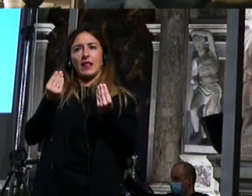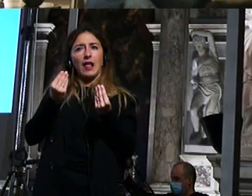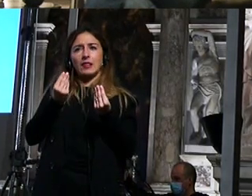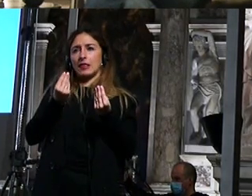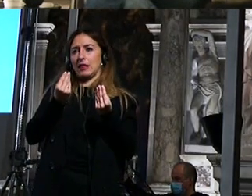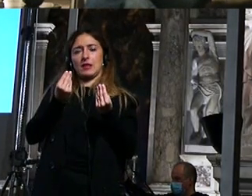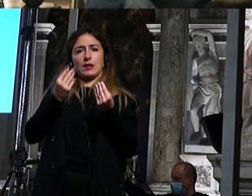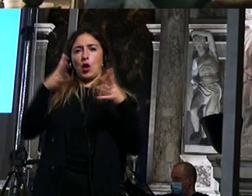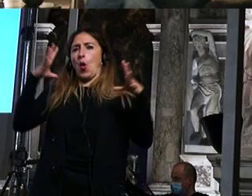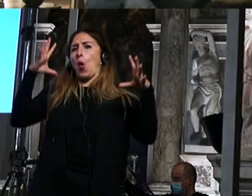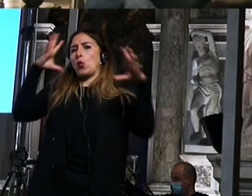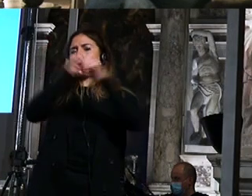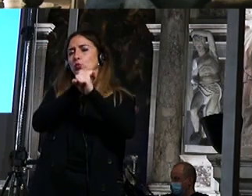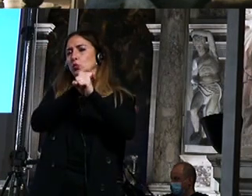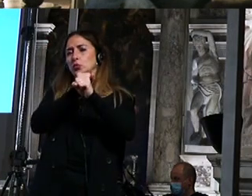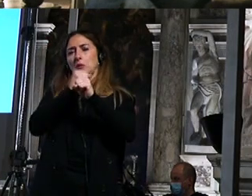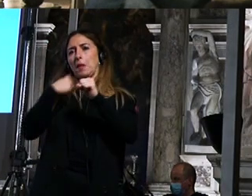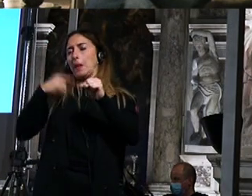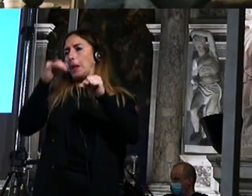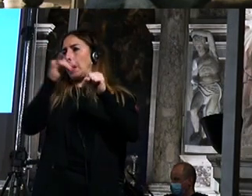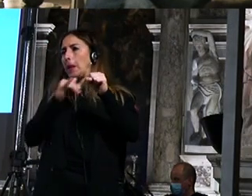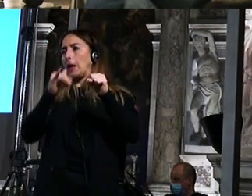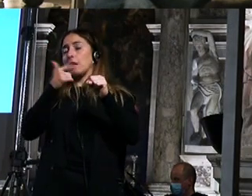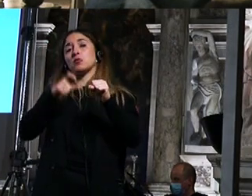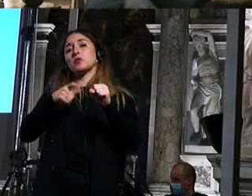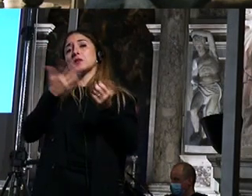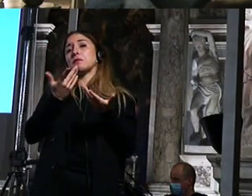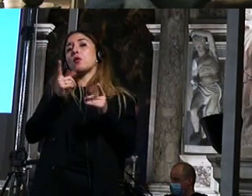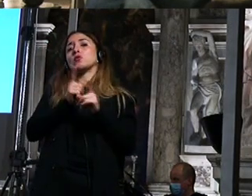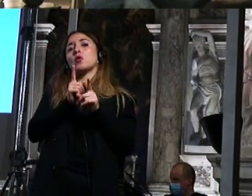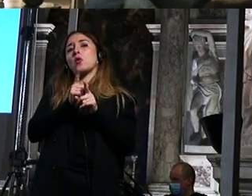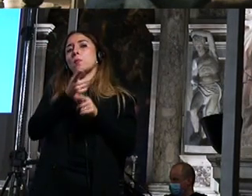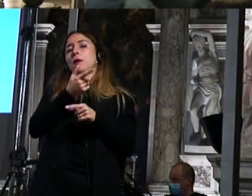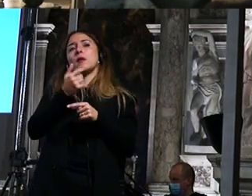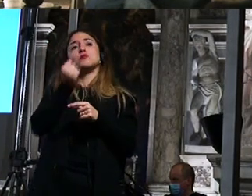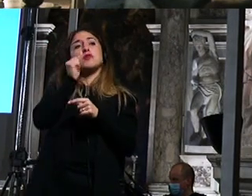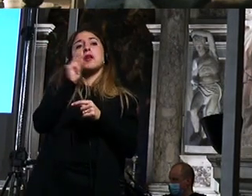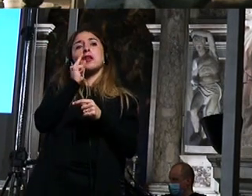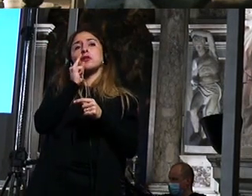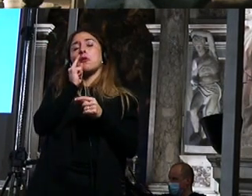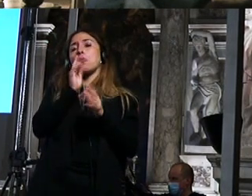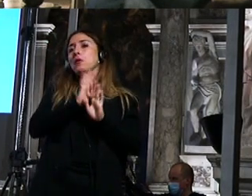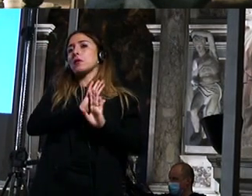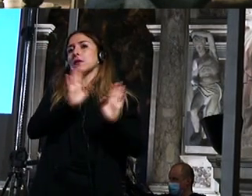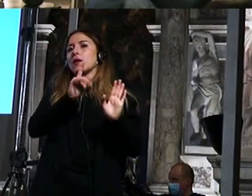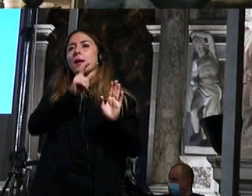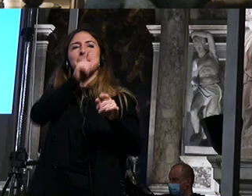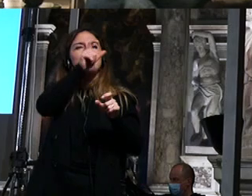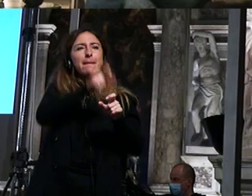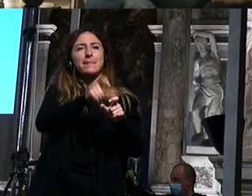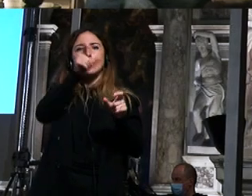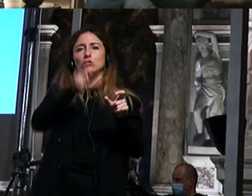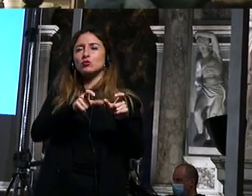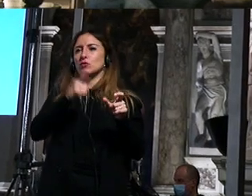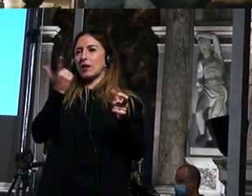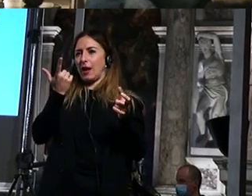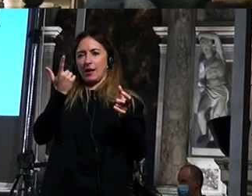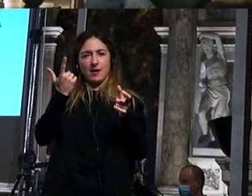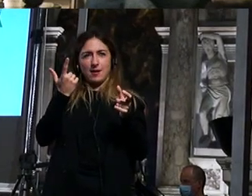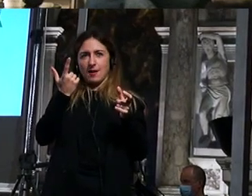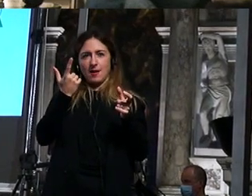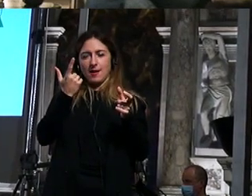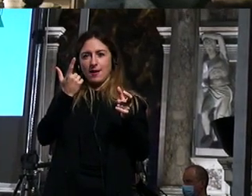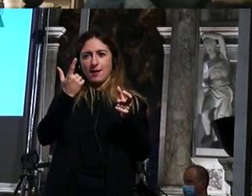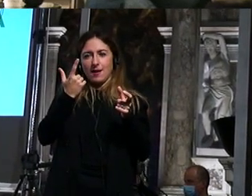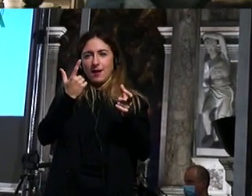real whole individuals. And she discovers about her father, who's Israeli, who's a professor. She knew he would go